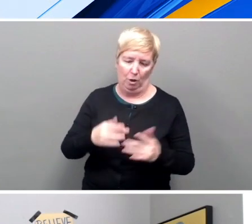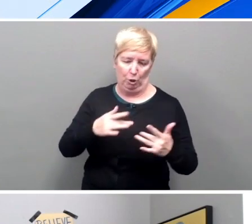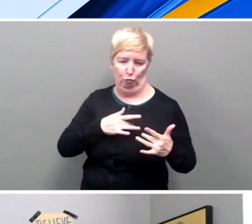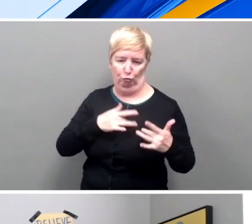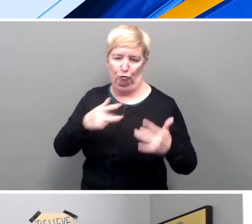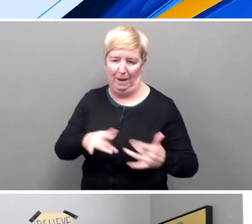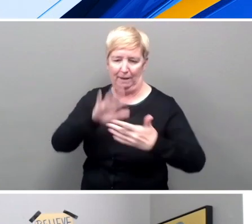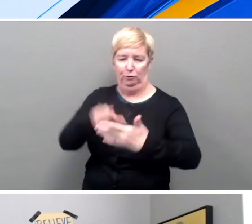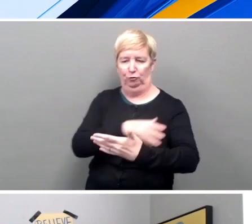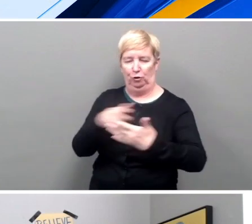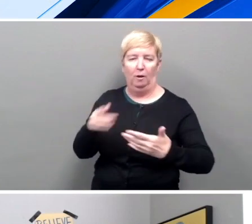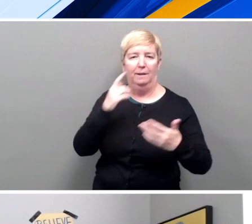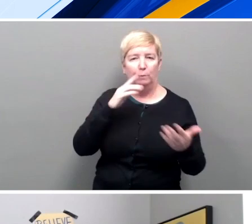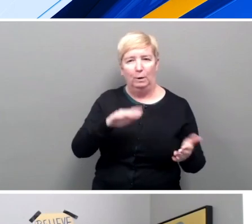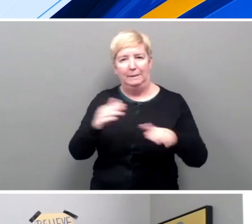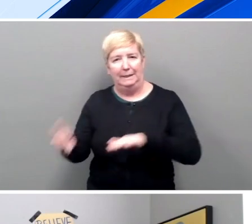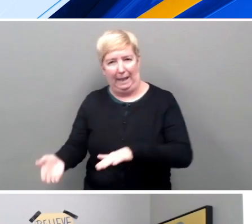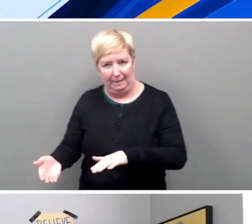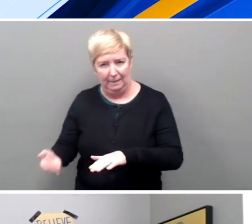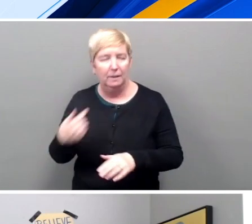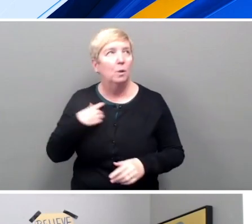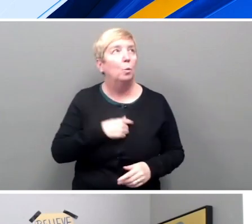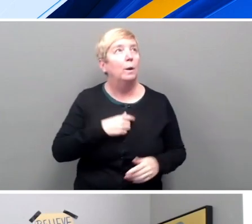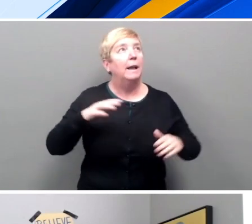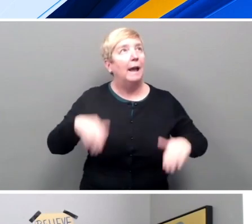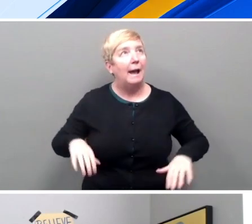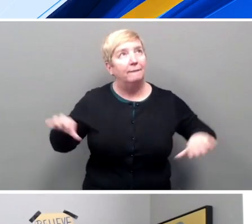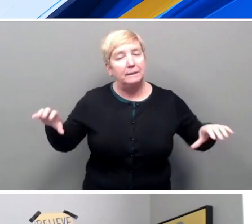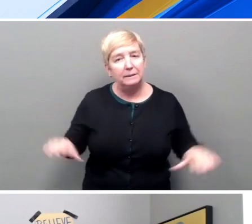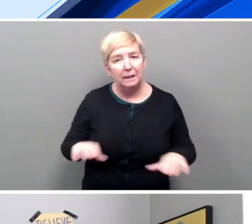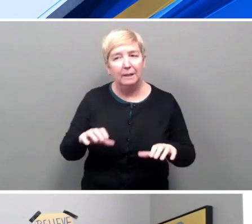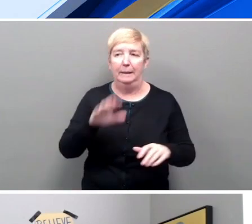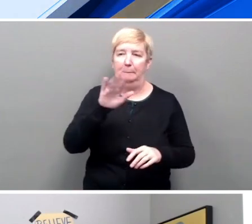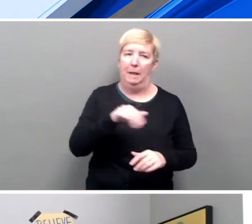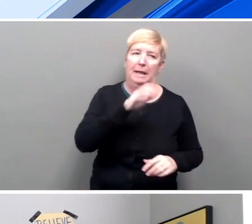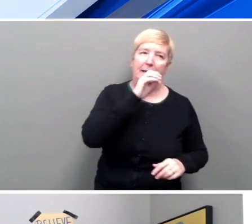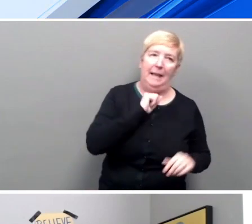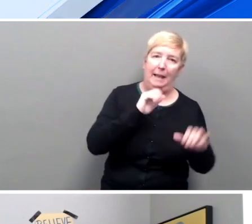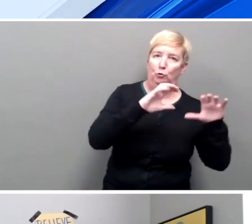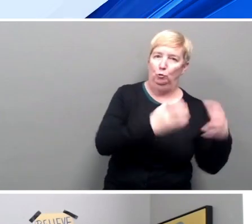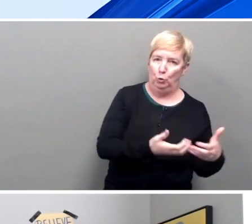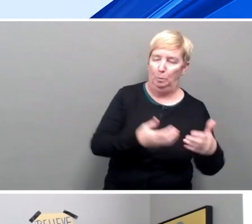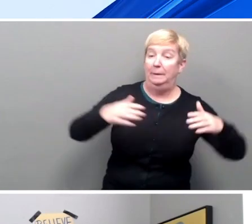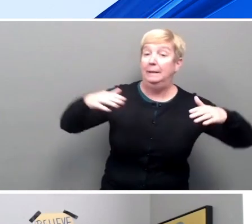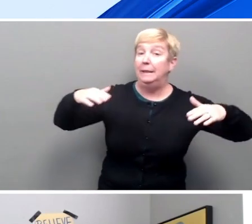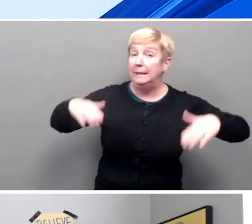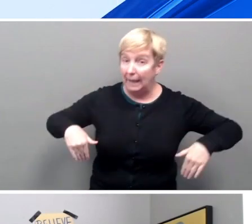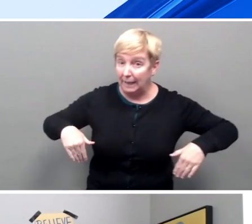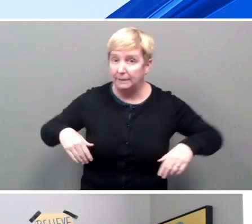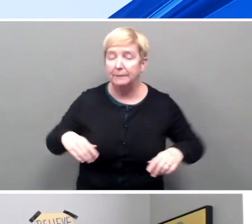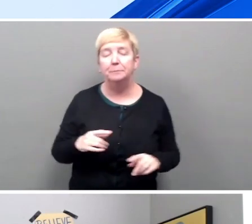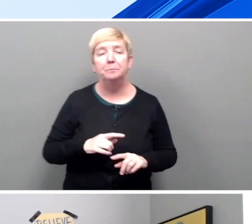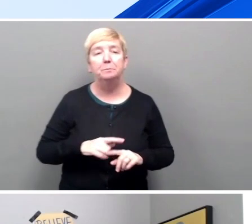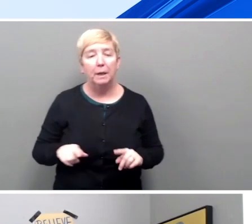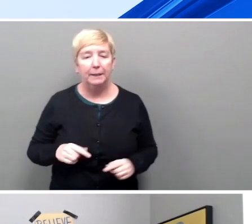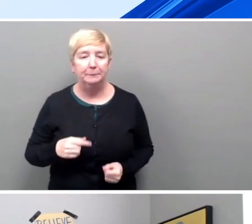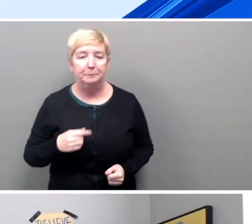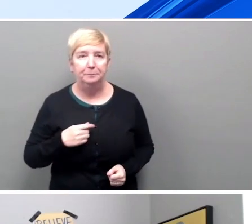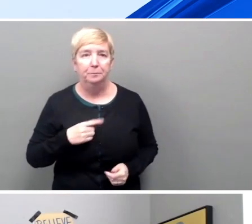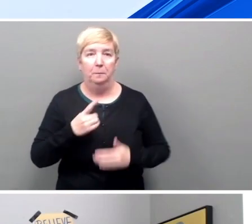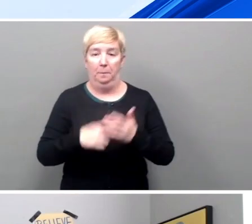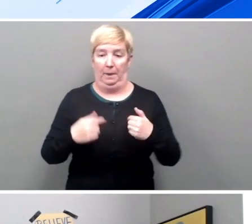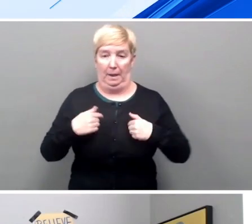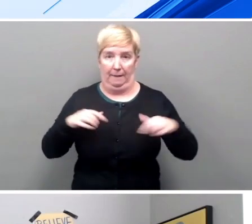chart for mortality by age group just yet, but I think what I've been